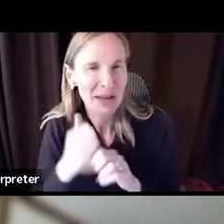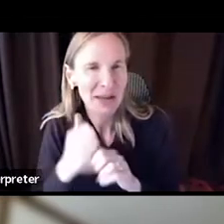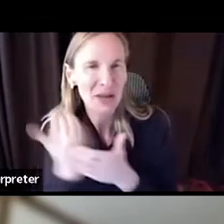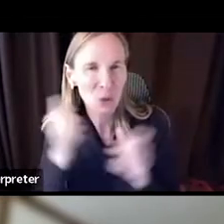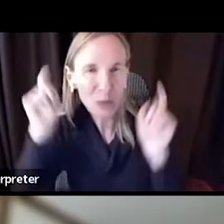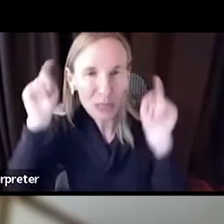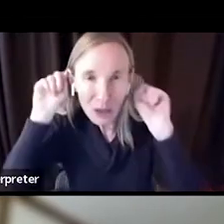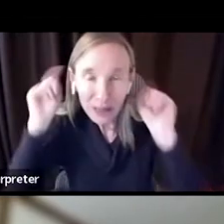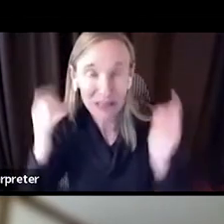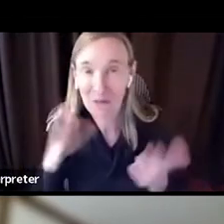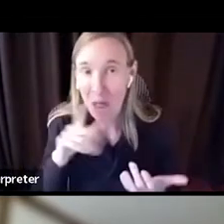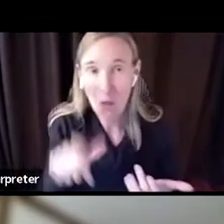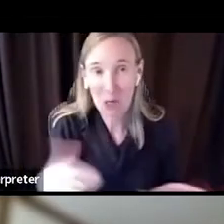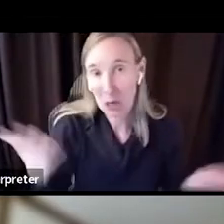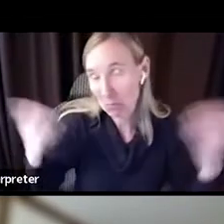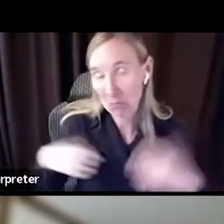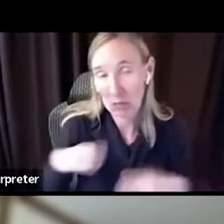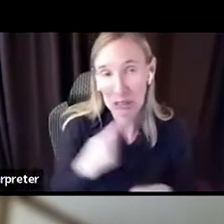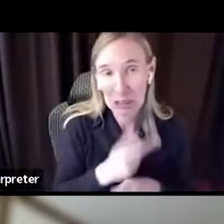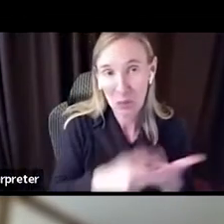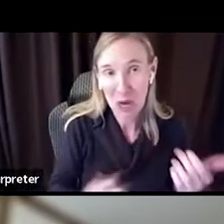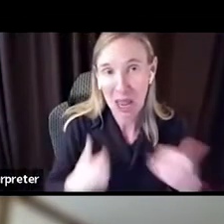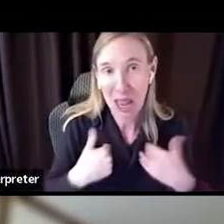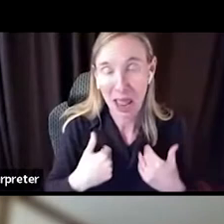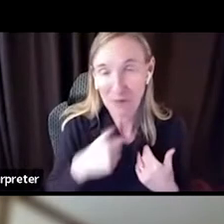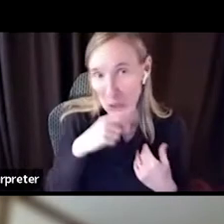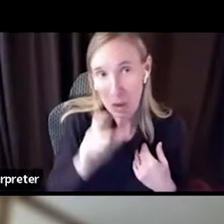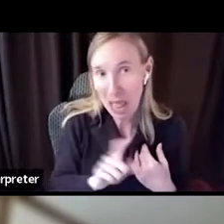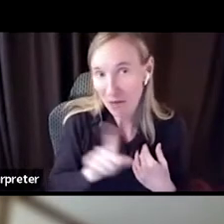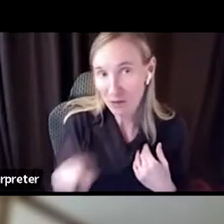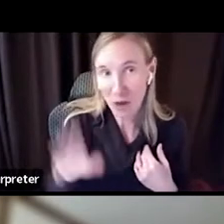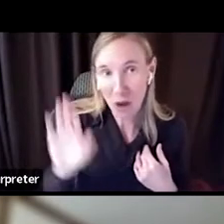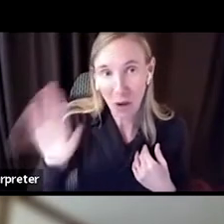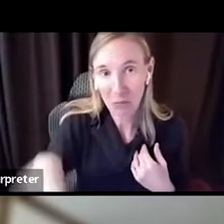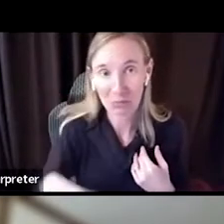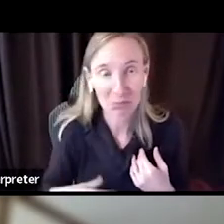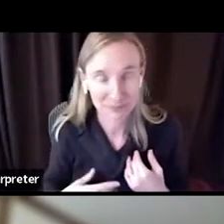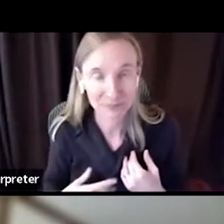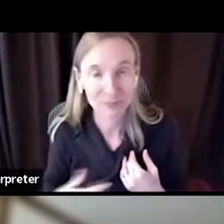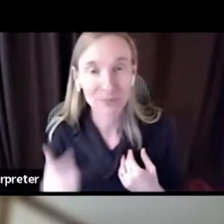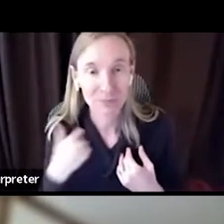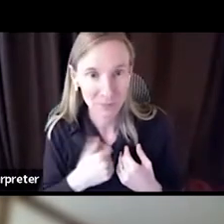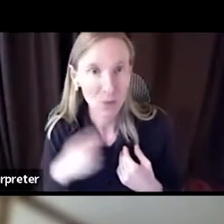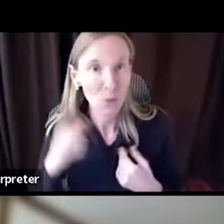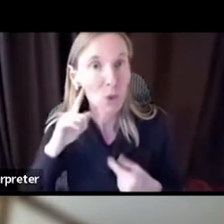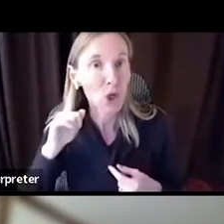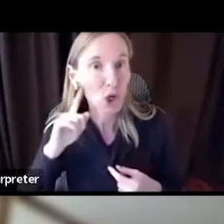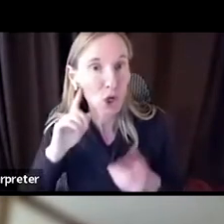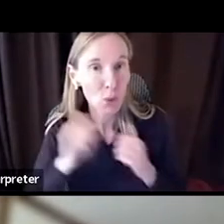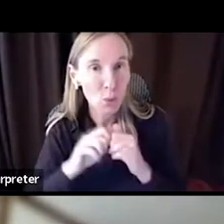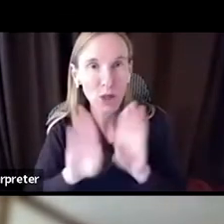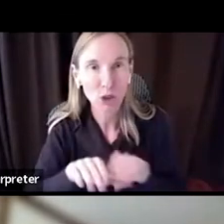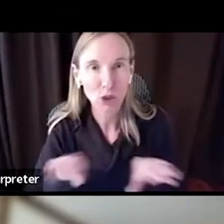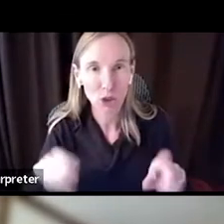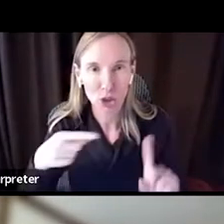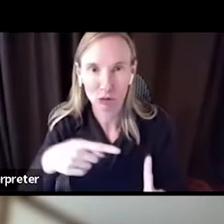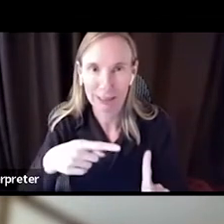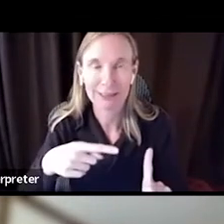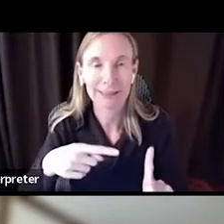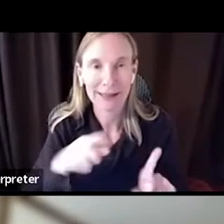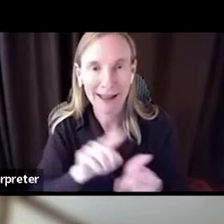if you don't need them, you can keep the ones you have. I know we heard that with children, especially